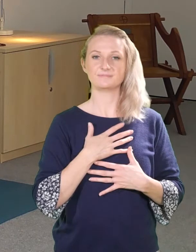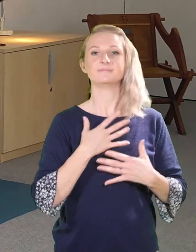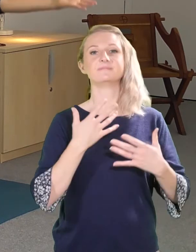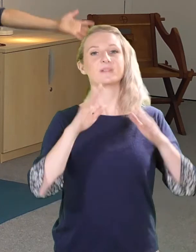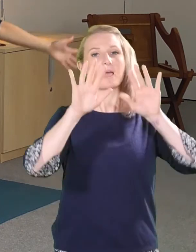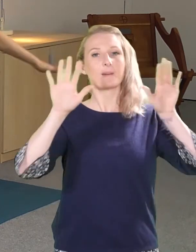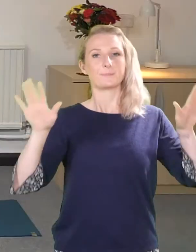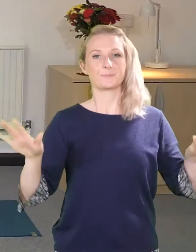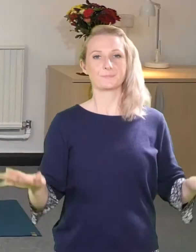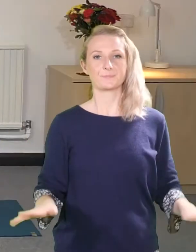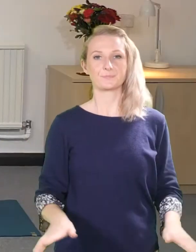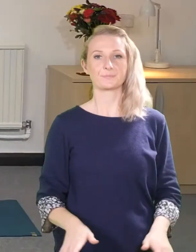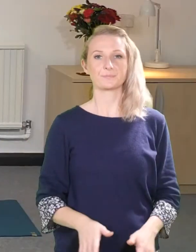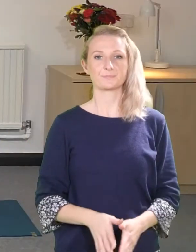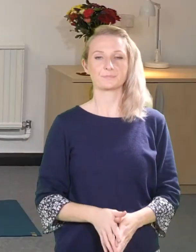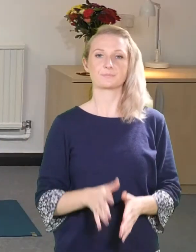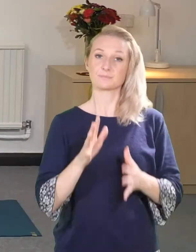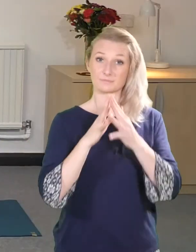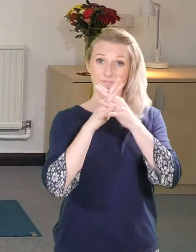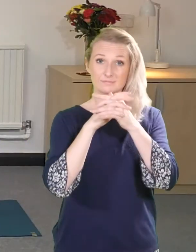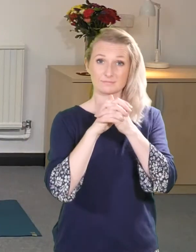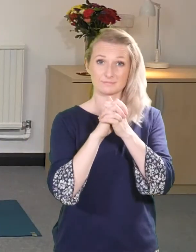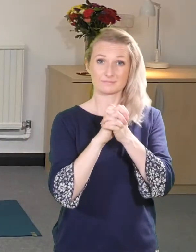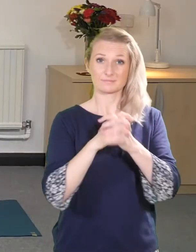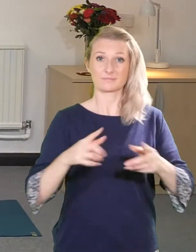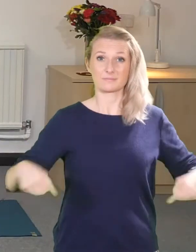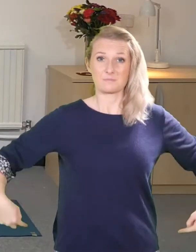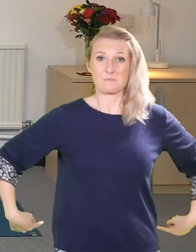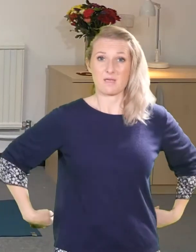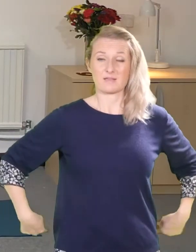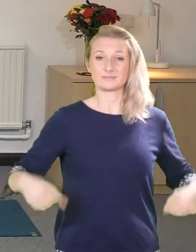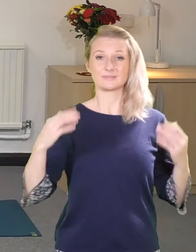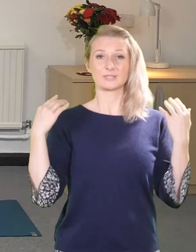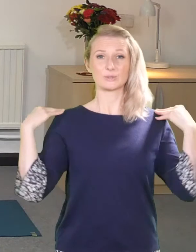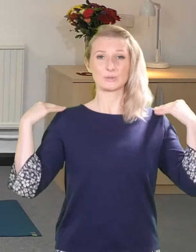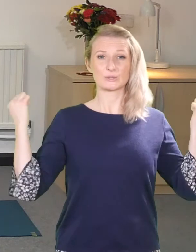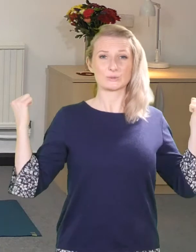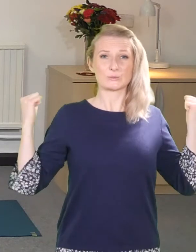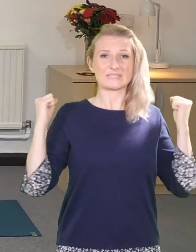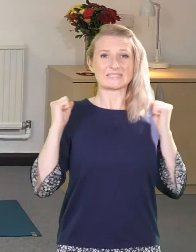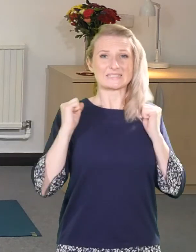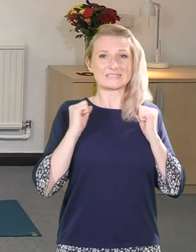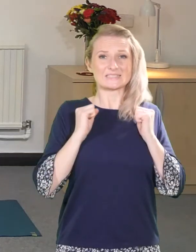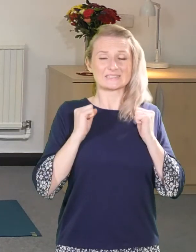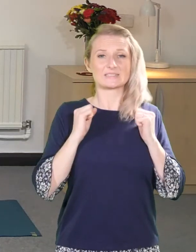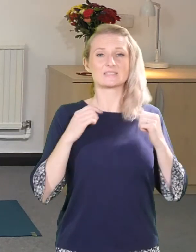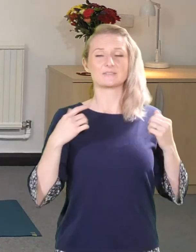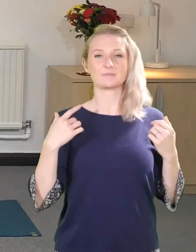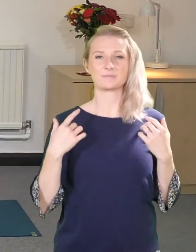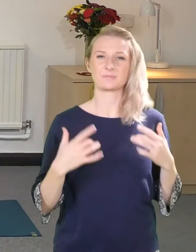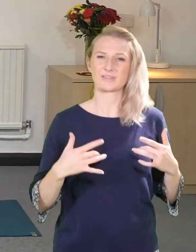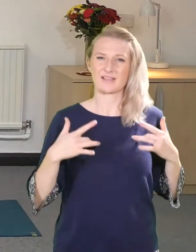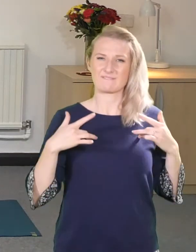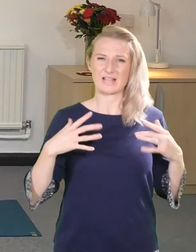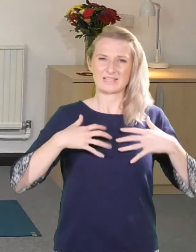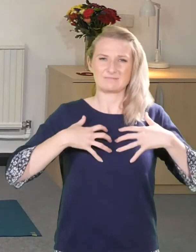Opening the arms, interlocking the fingers behind the back, squeeze the shoulder blades together, lengthen the arms away from you, lift your